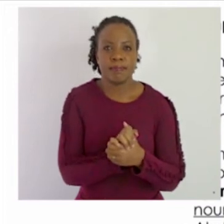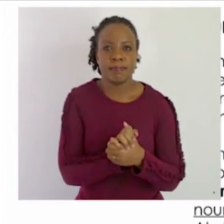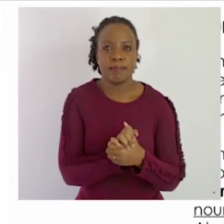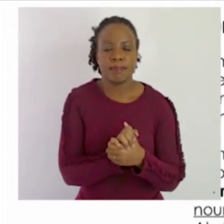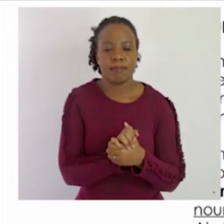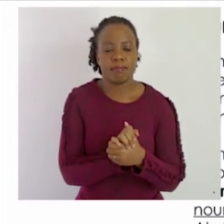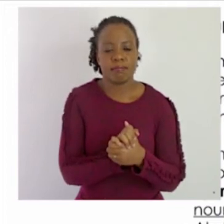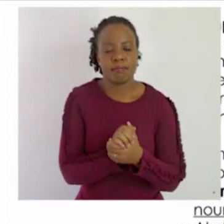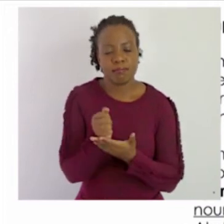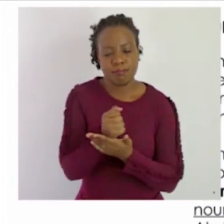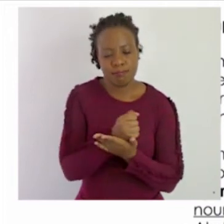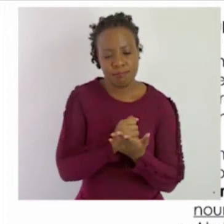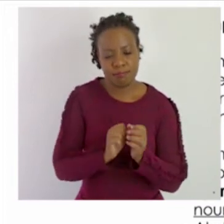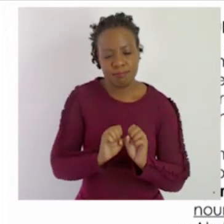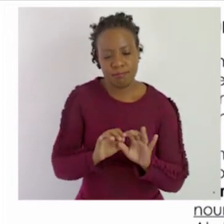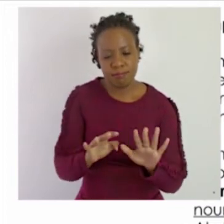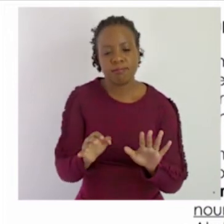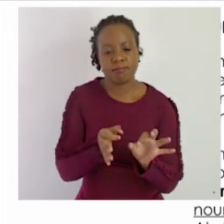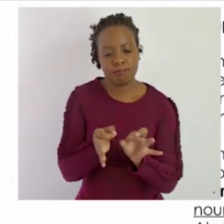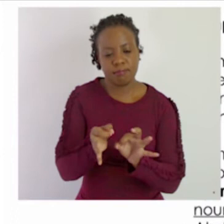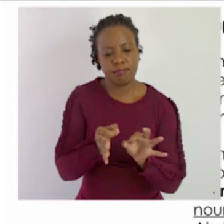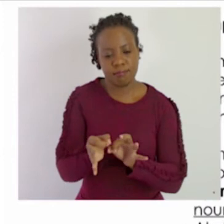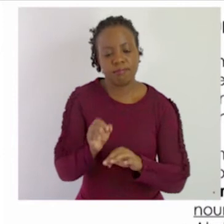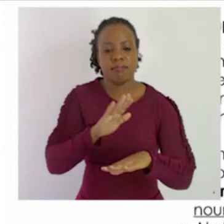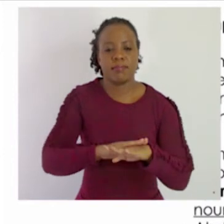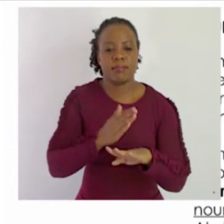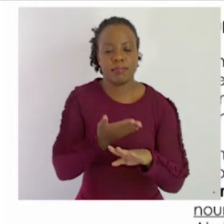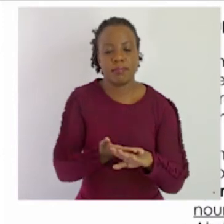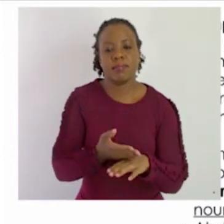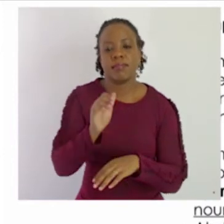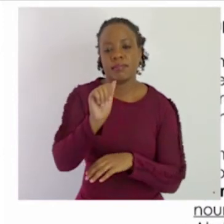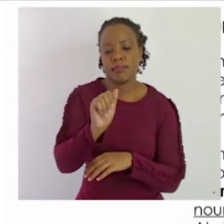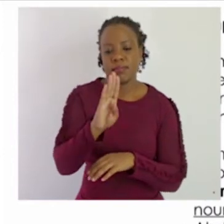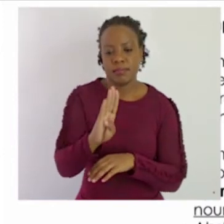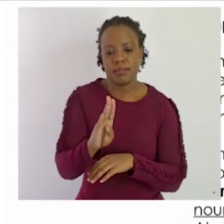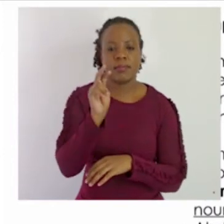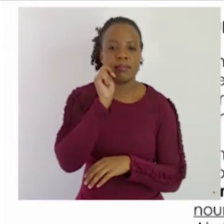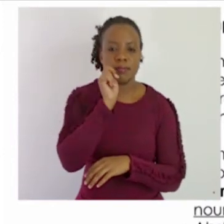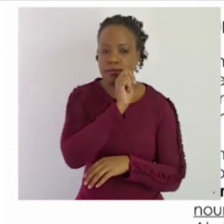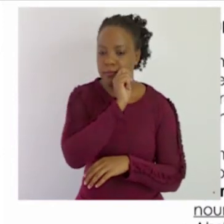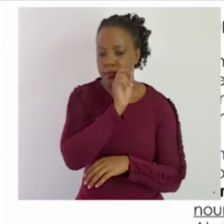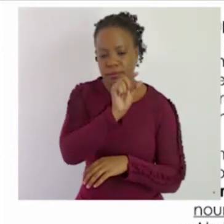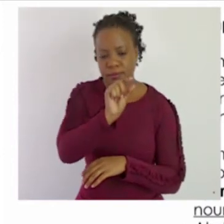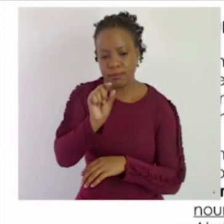clear explanation or example of an abstract noun, which is courage in this